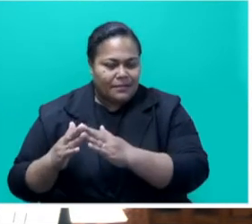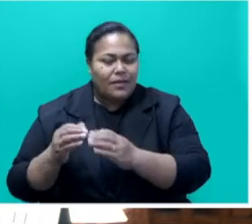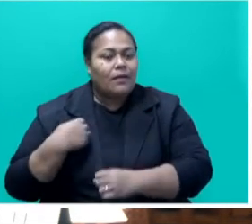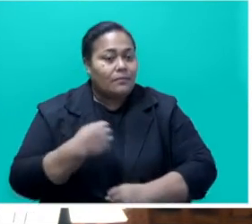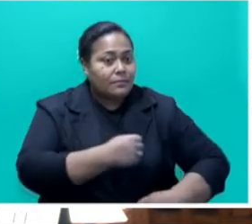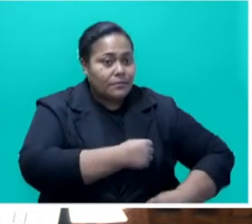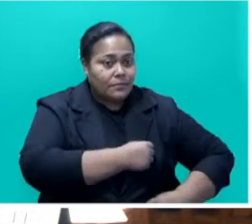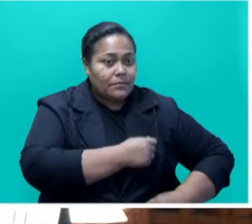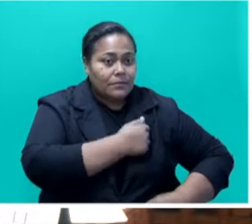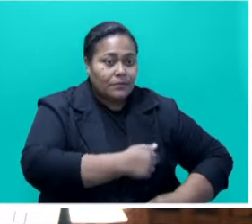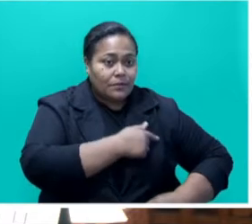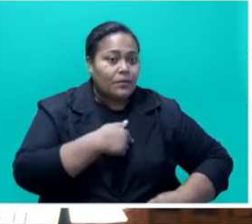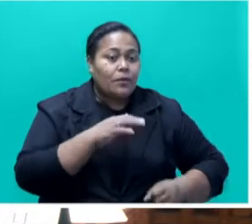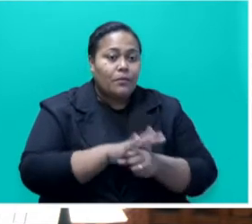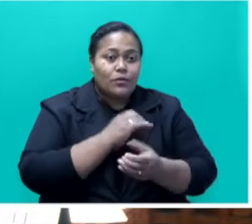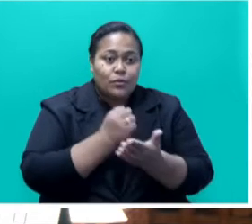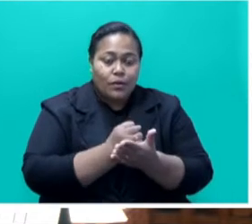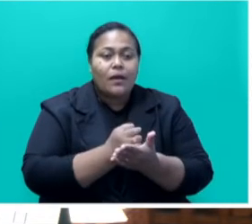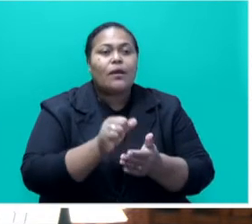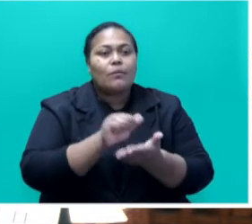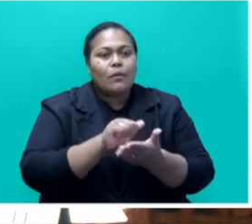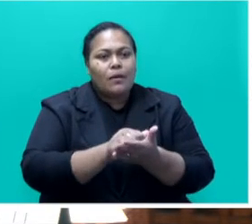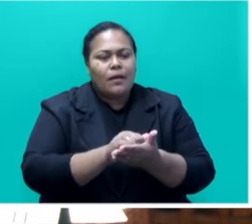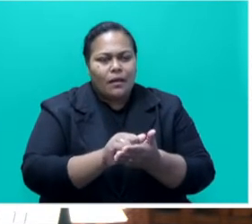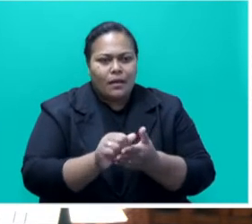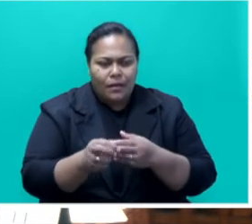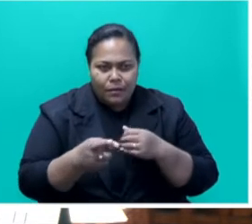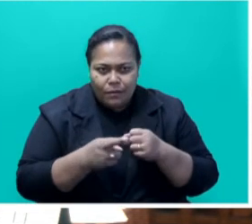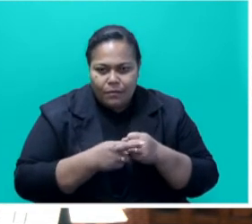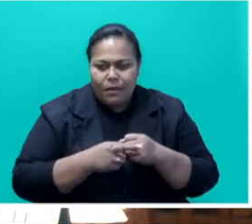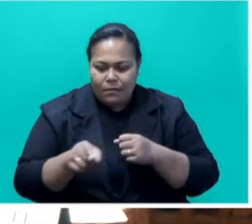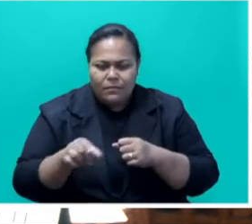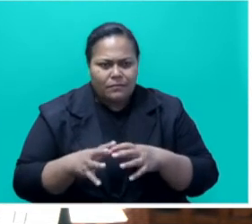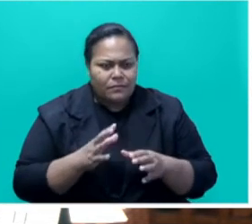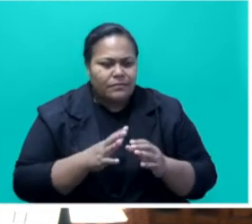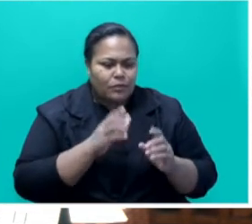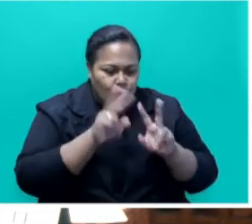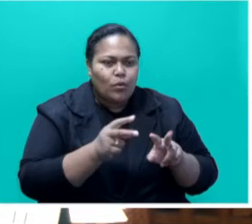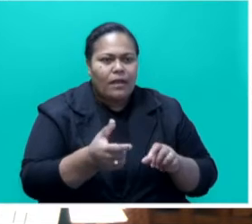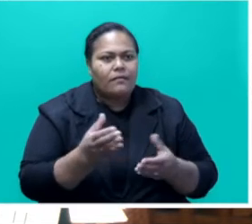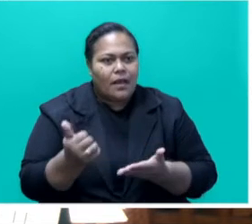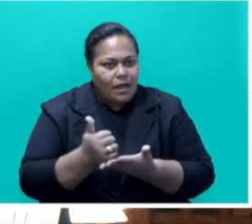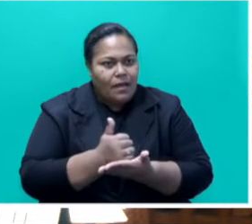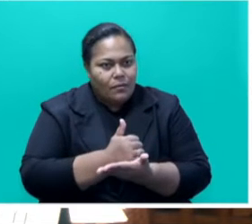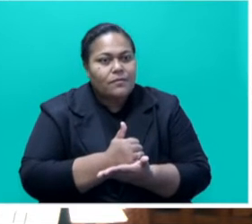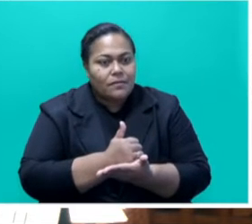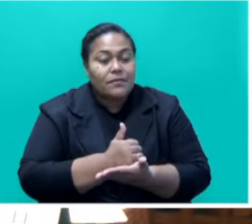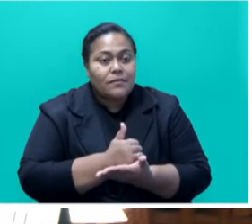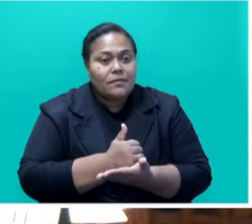committed to ensure proper maintenance of the account, and of course have taken the necessary measures as